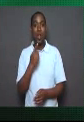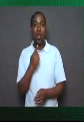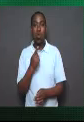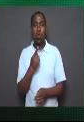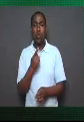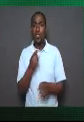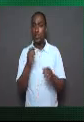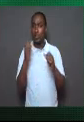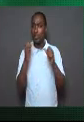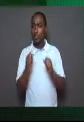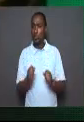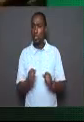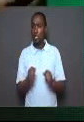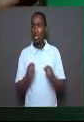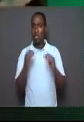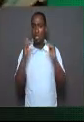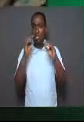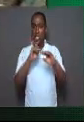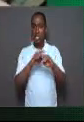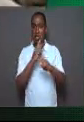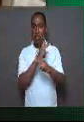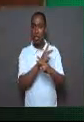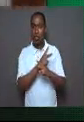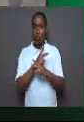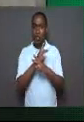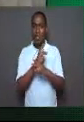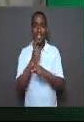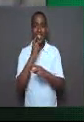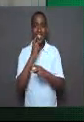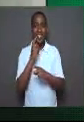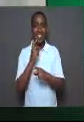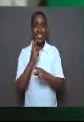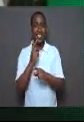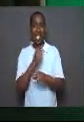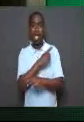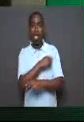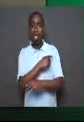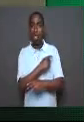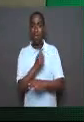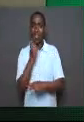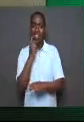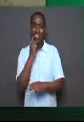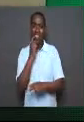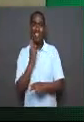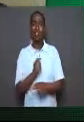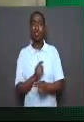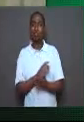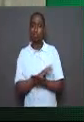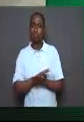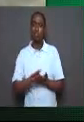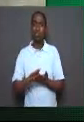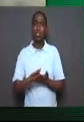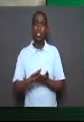regular checkups. A dentist can thoroughly clean your teeth and treats